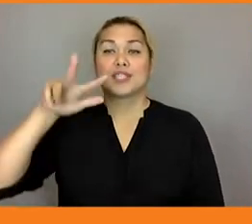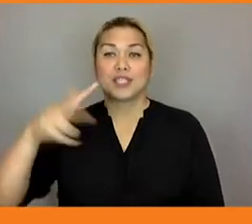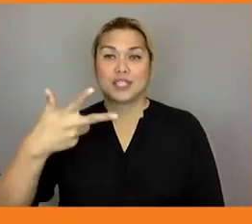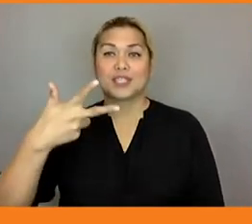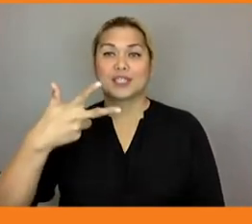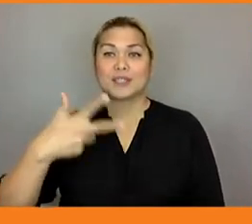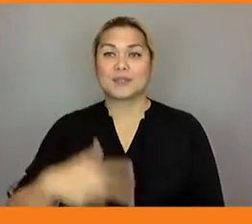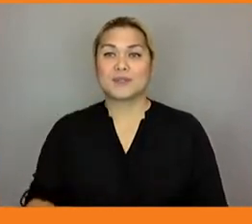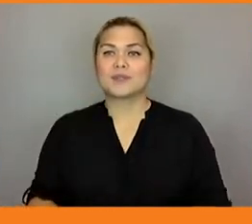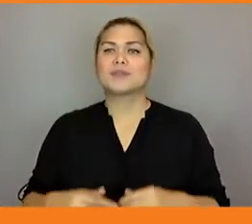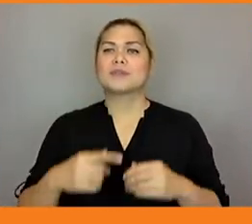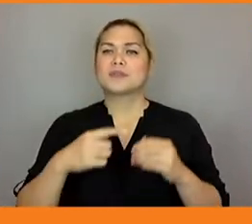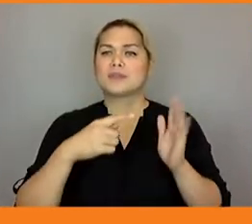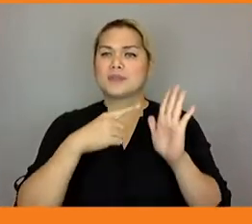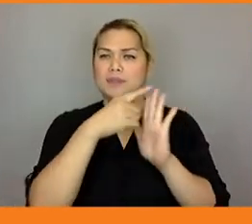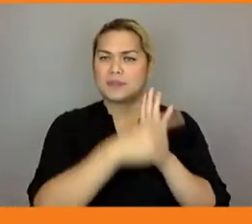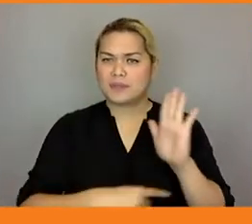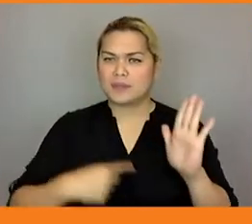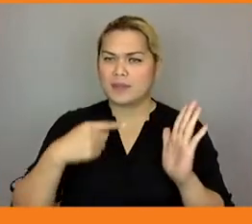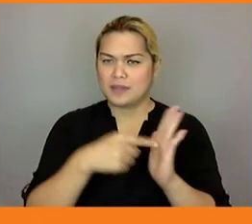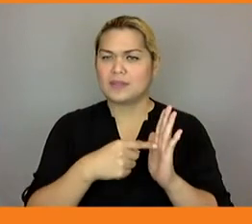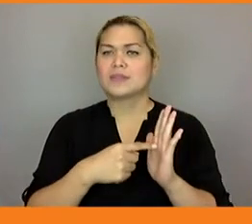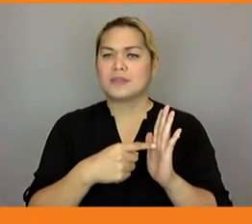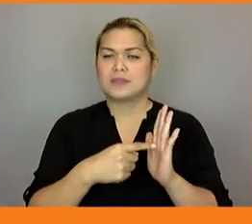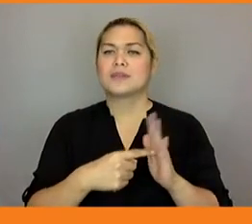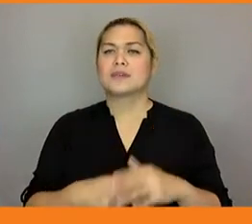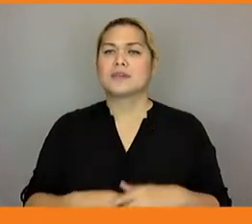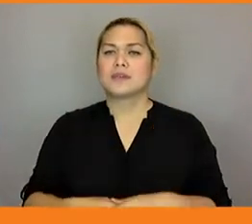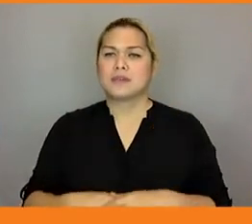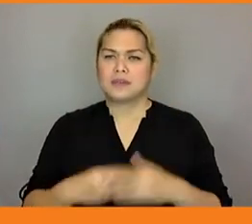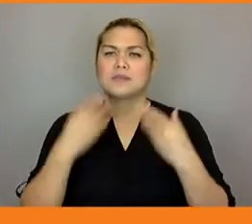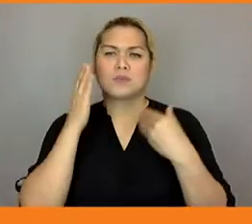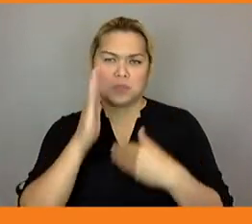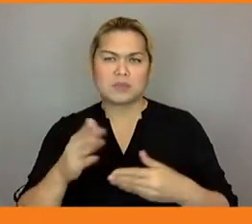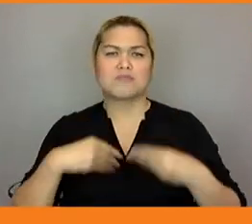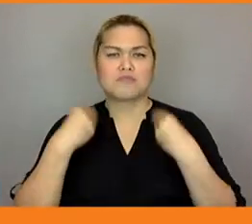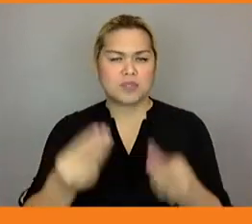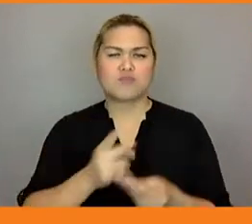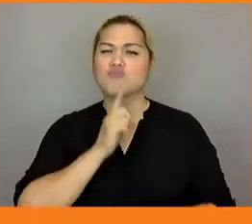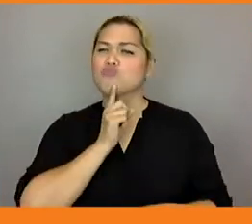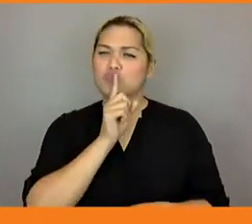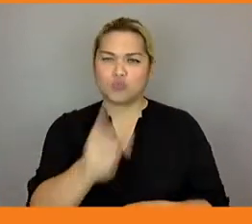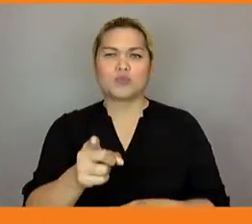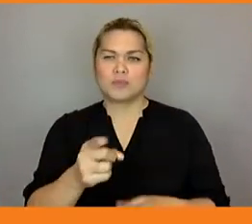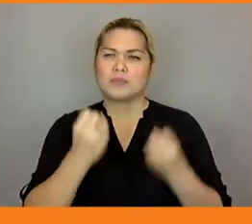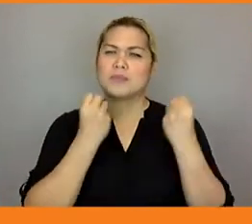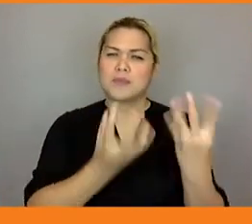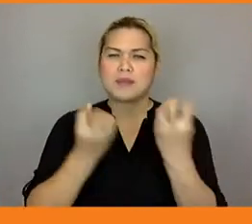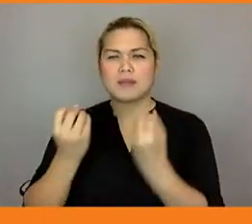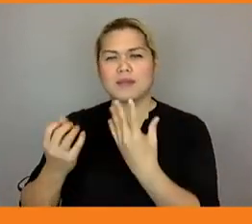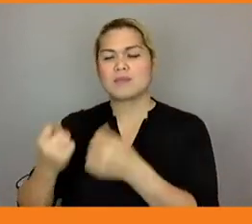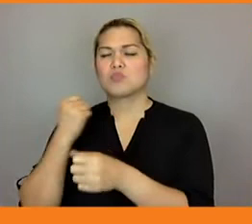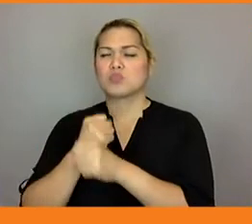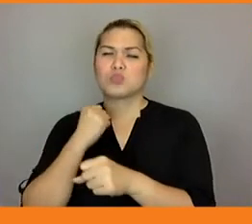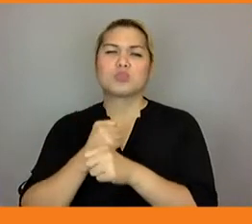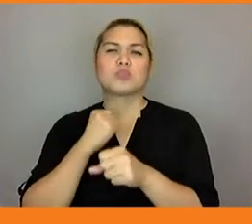Yes, we need to provide urgent social safety net for the vulnerable workers and people. However, we also develop a